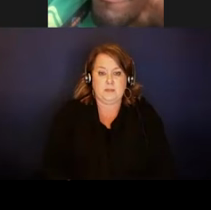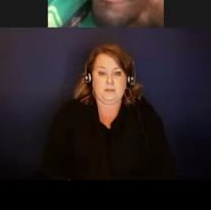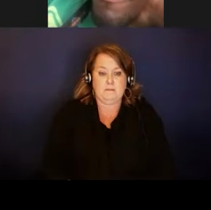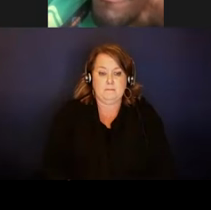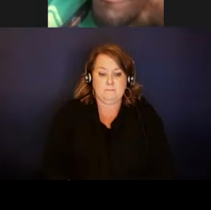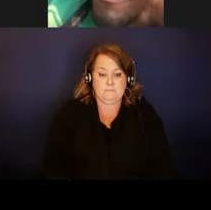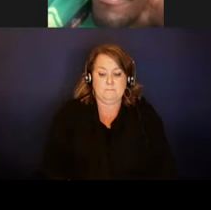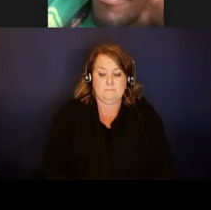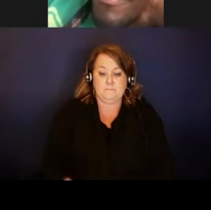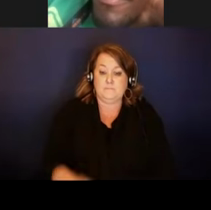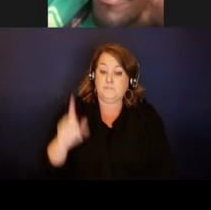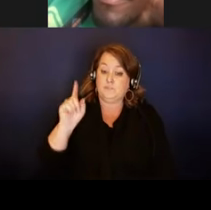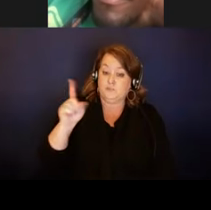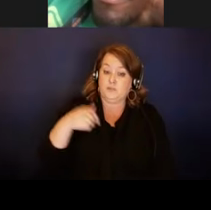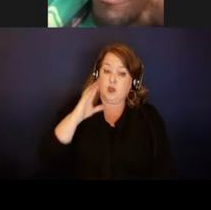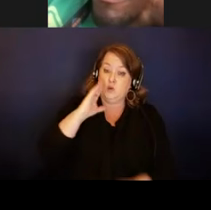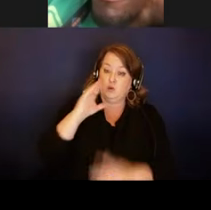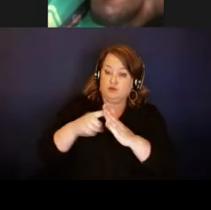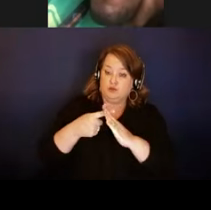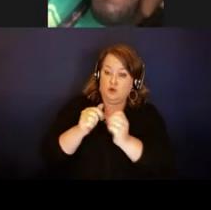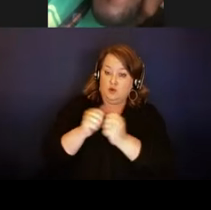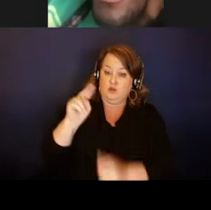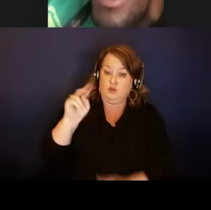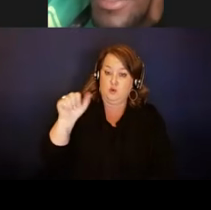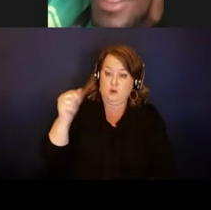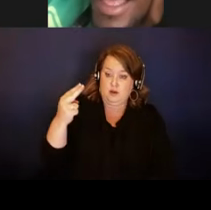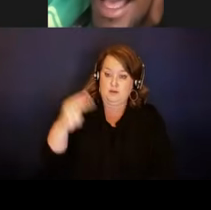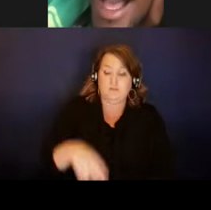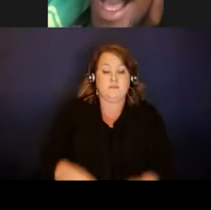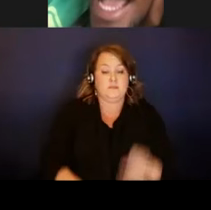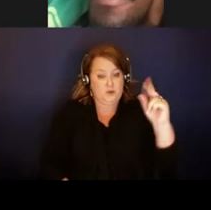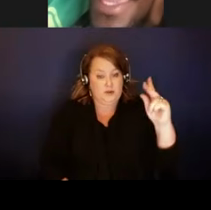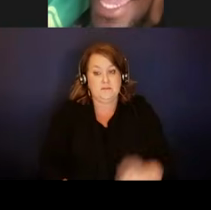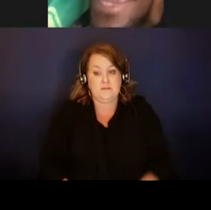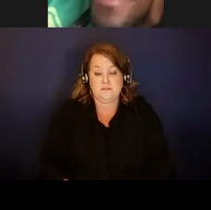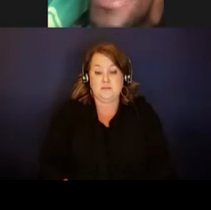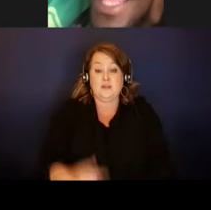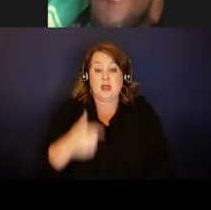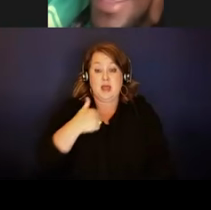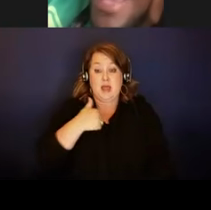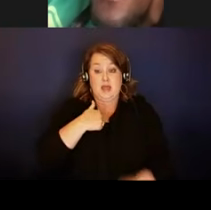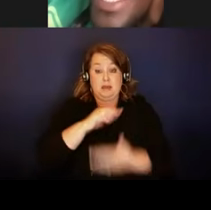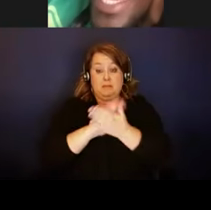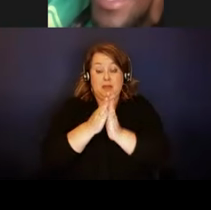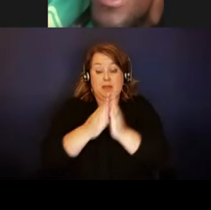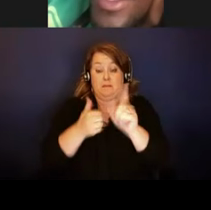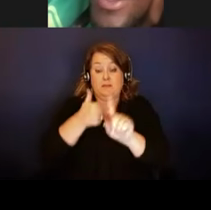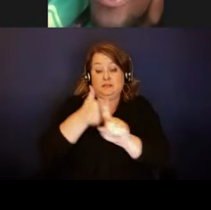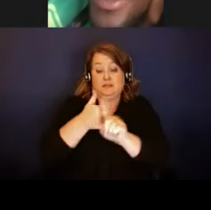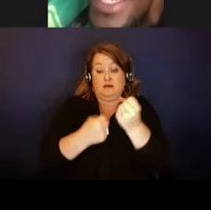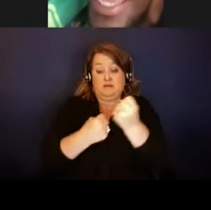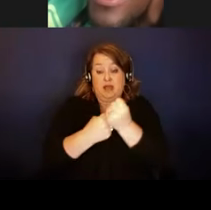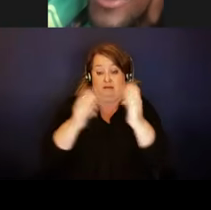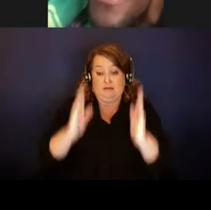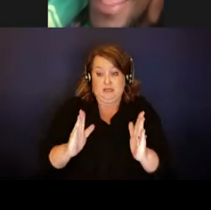Maybe we'll start with Noah on that one. Okay. I became a self-advocate